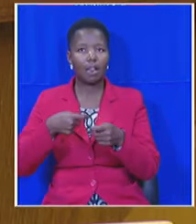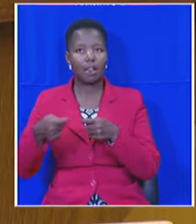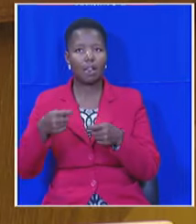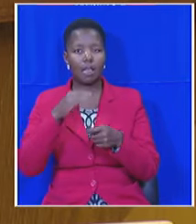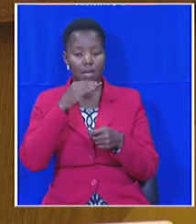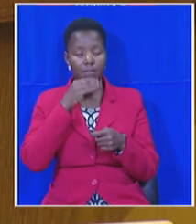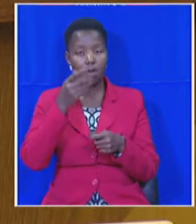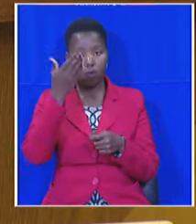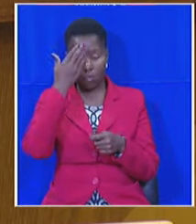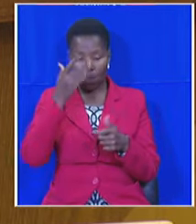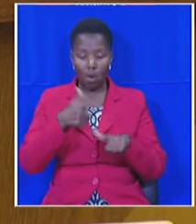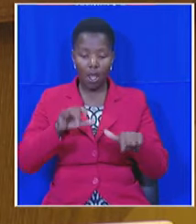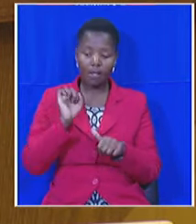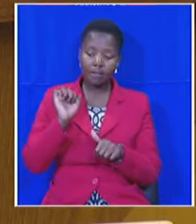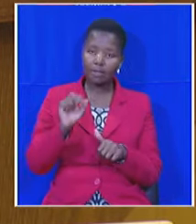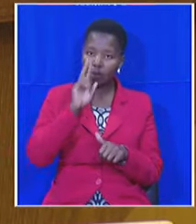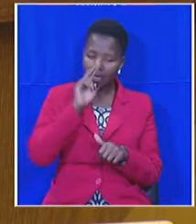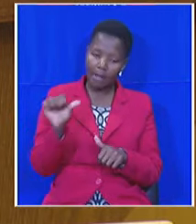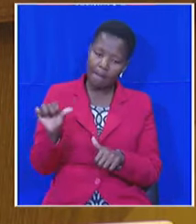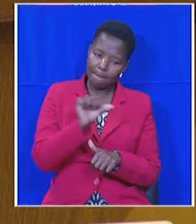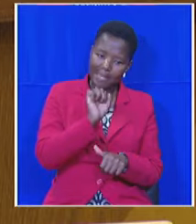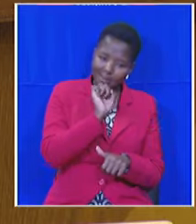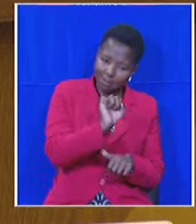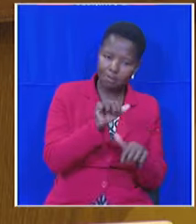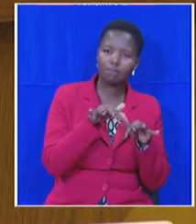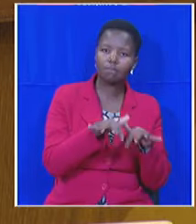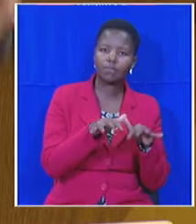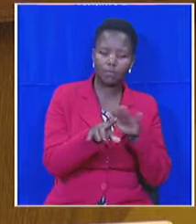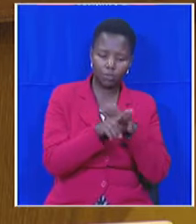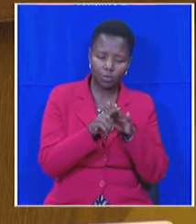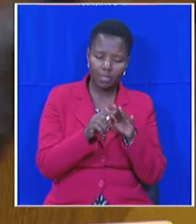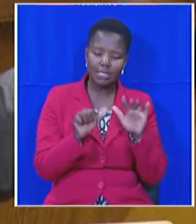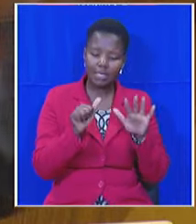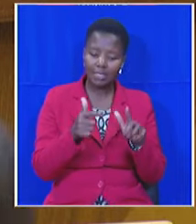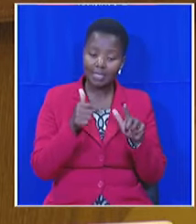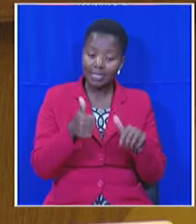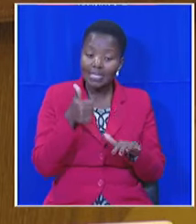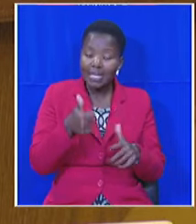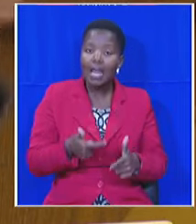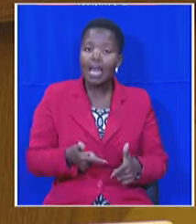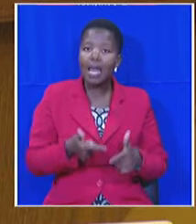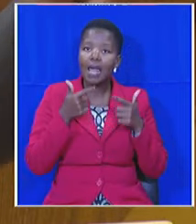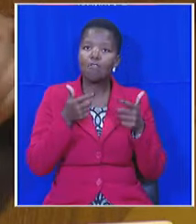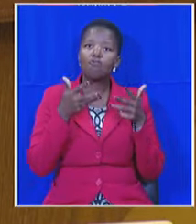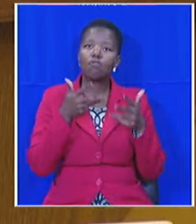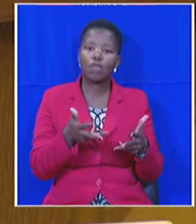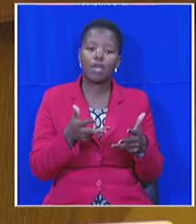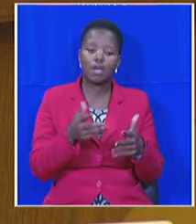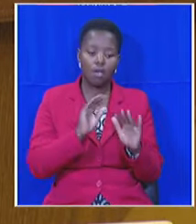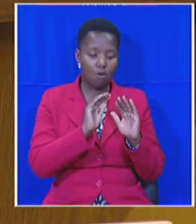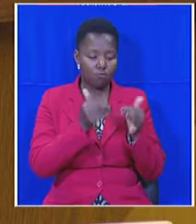well that that land needed to be returned to the people of District 6, but they failed. They did not